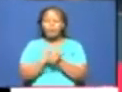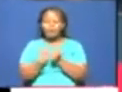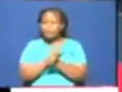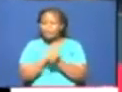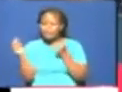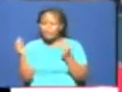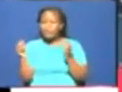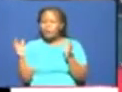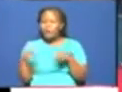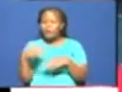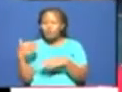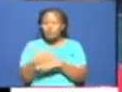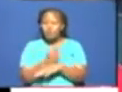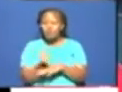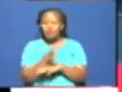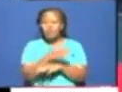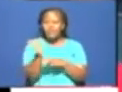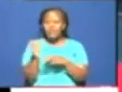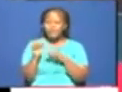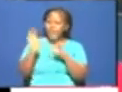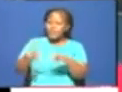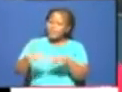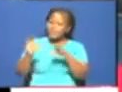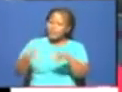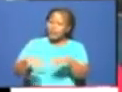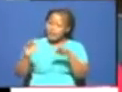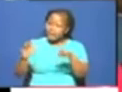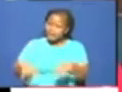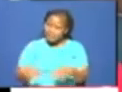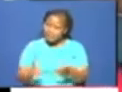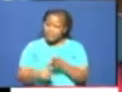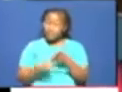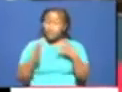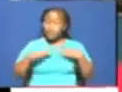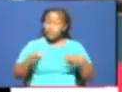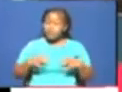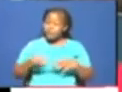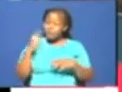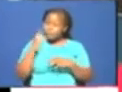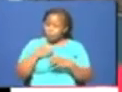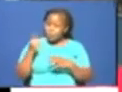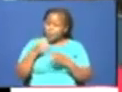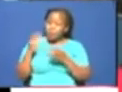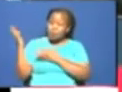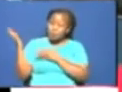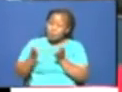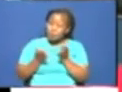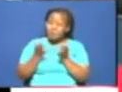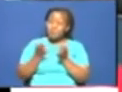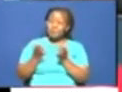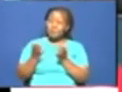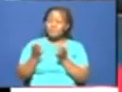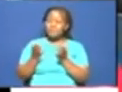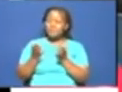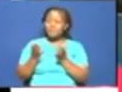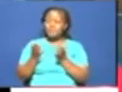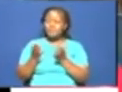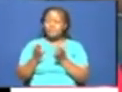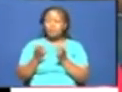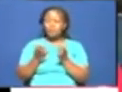in agriculture, people who import maize while farmers are stuck with their